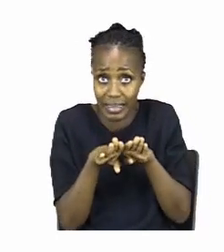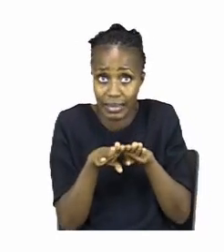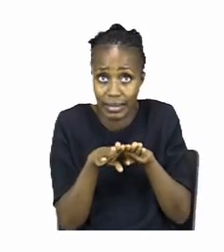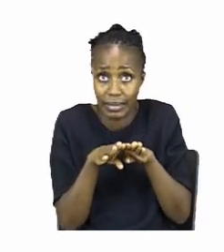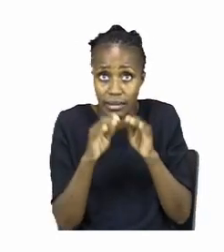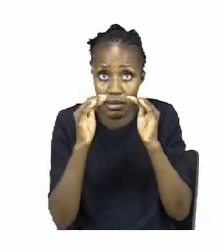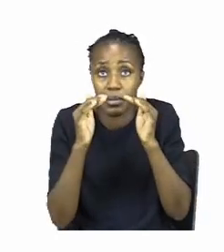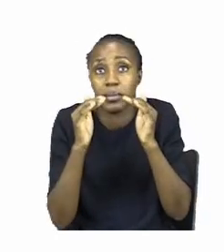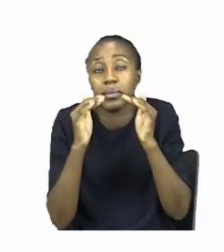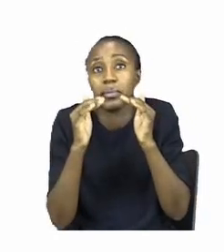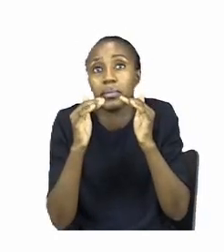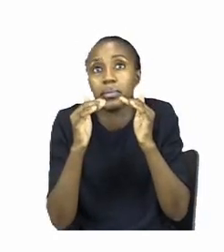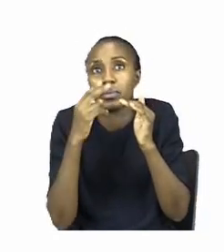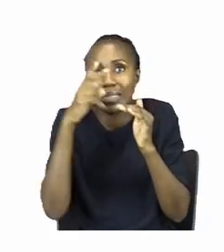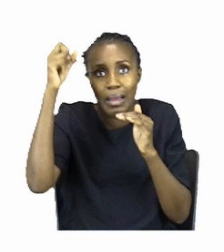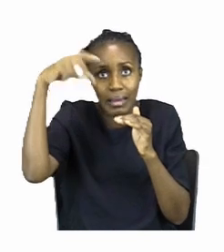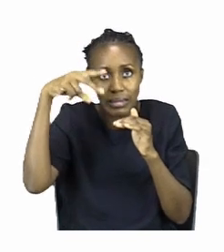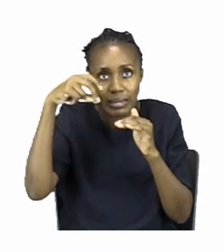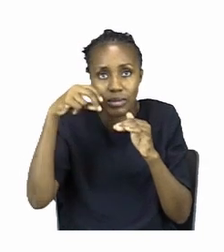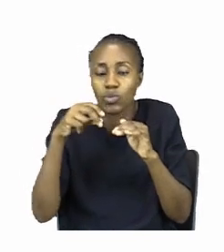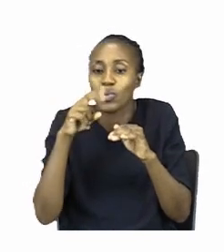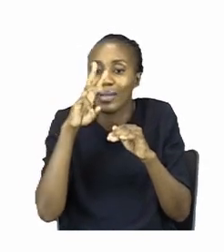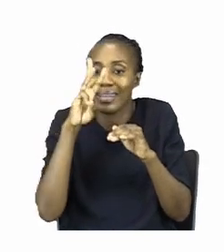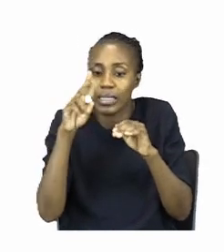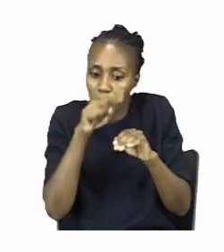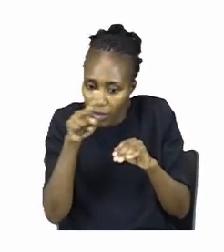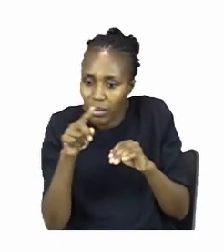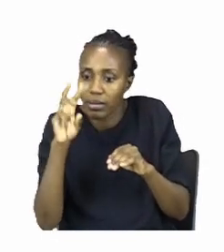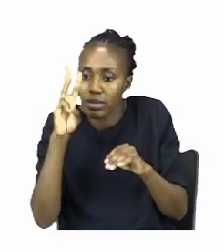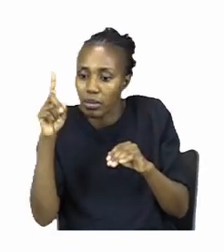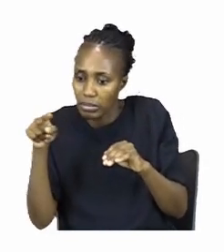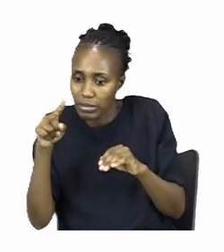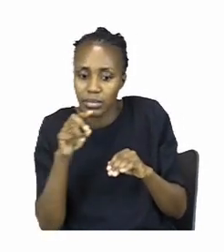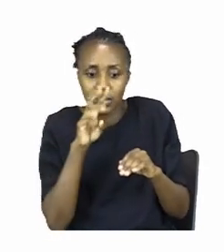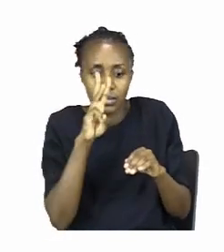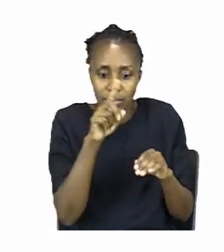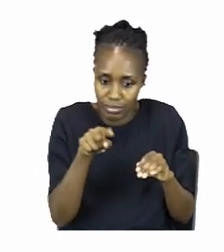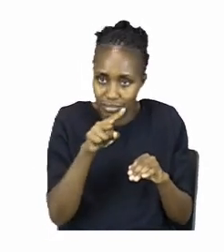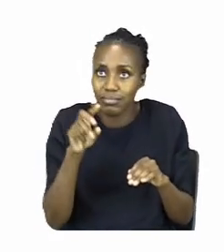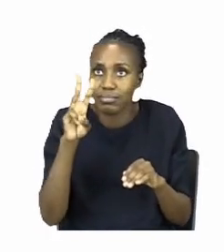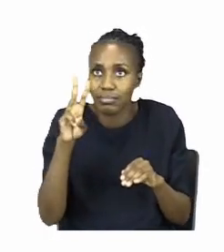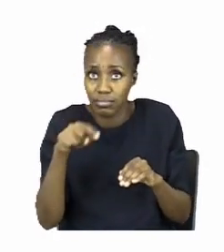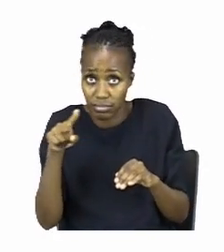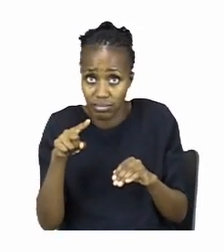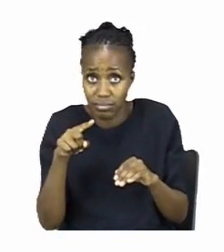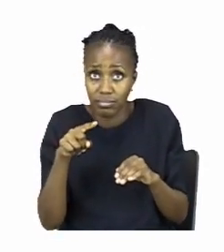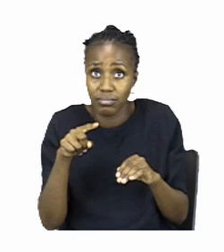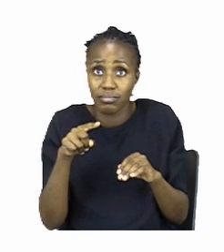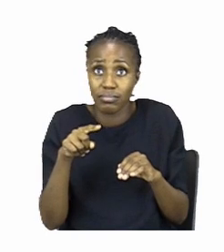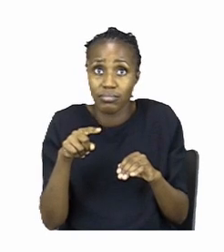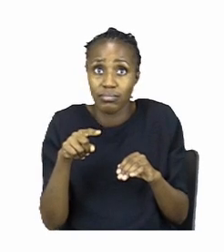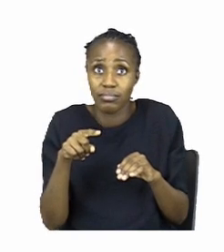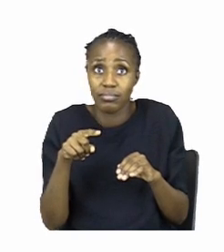will see there you have stars. Now if you add up all the stars, you will see that